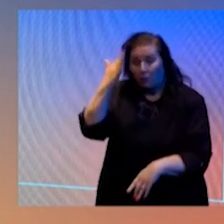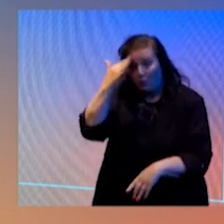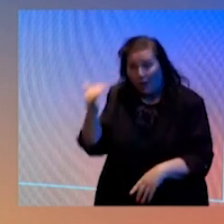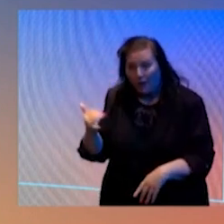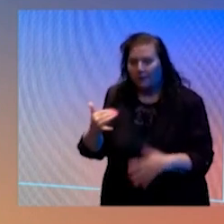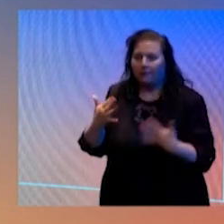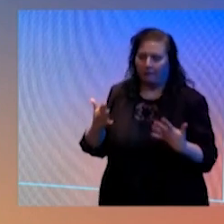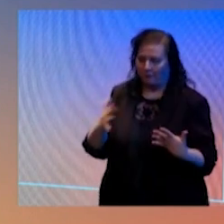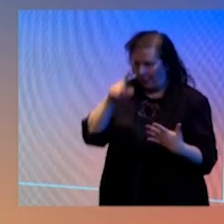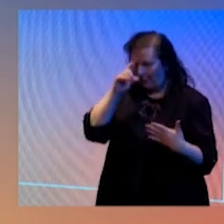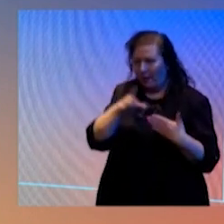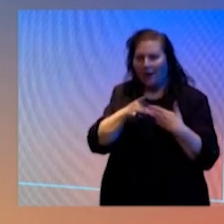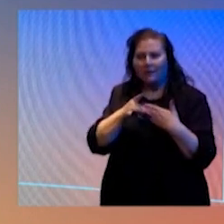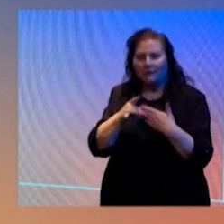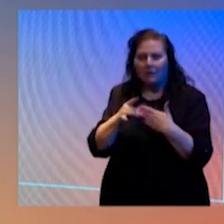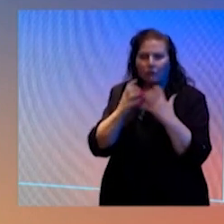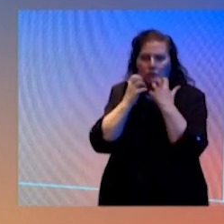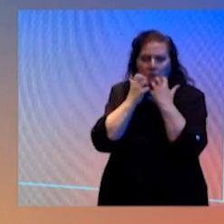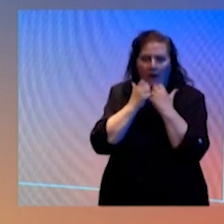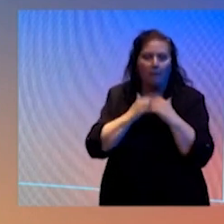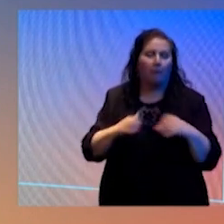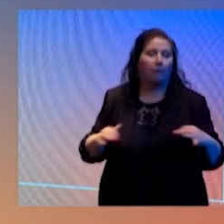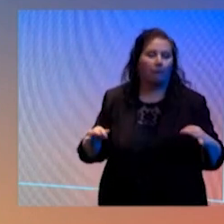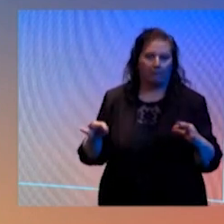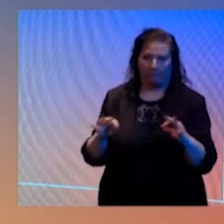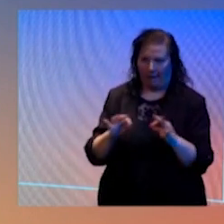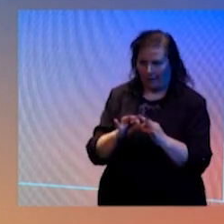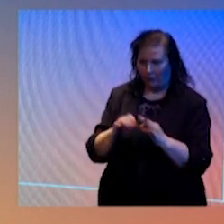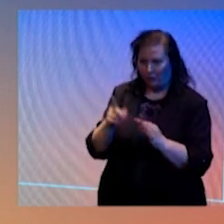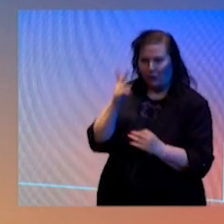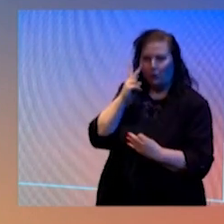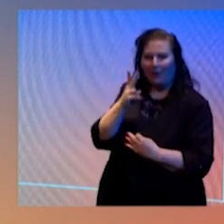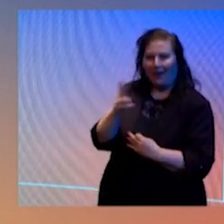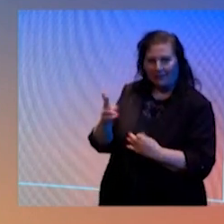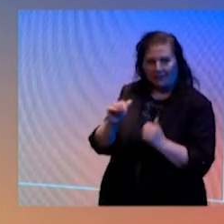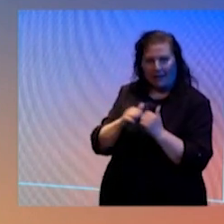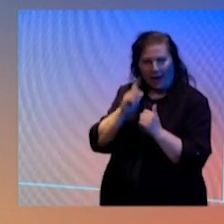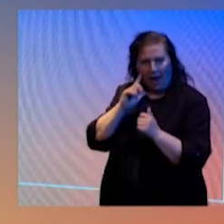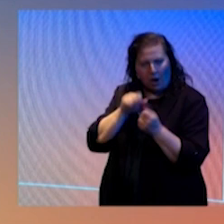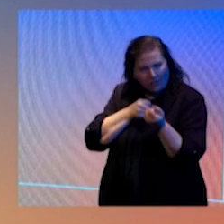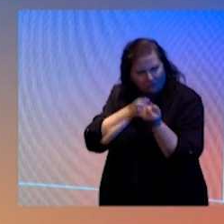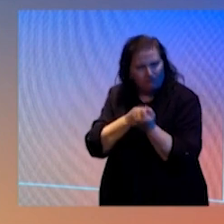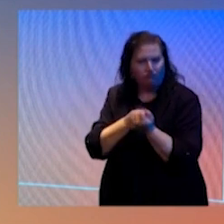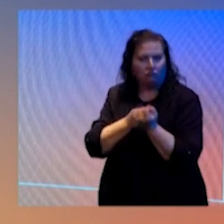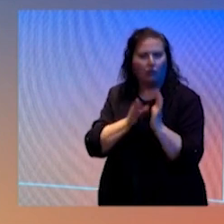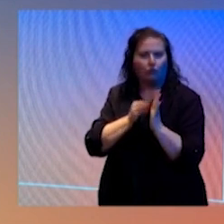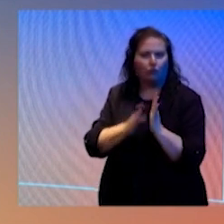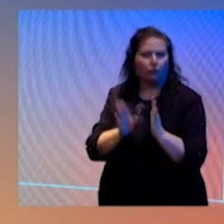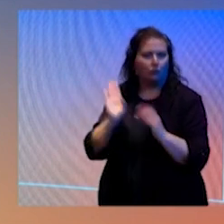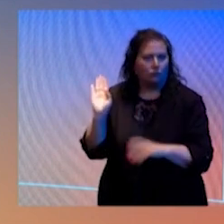Because leadership matters. This is an example of when leadership matters.